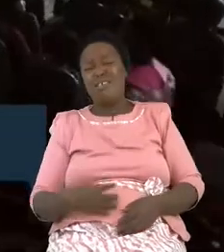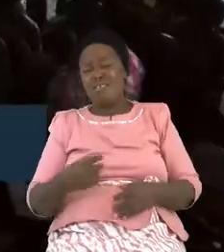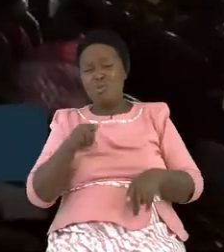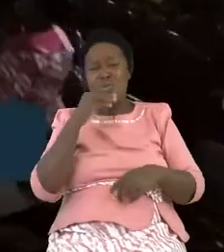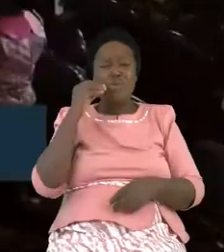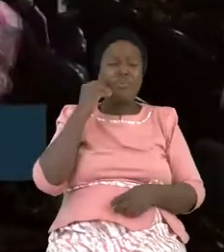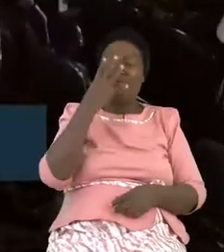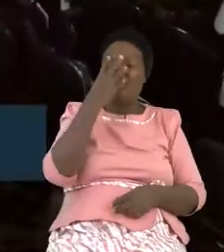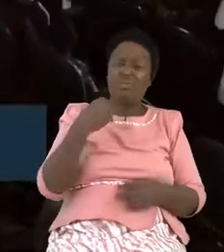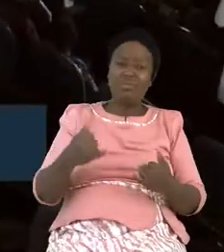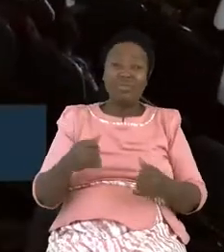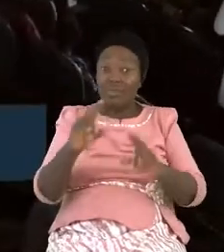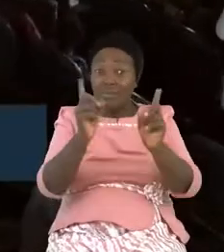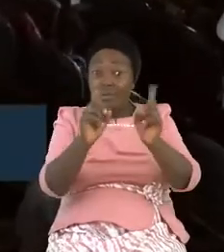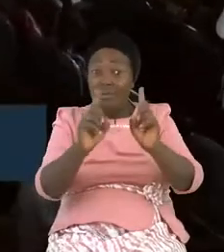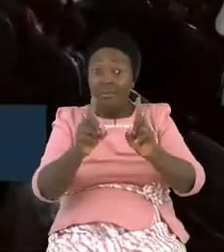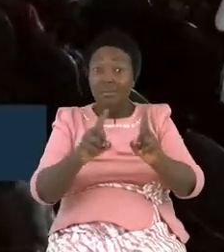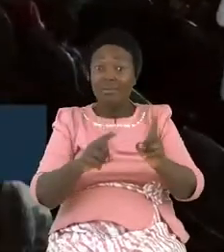Thank you, I can see you at the middle.